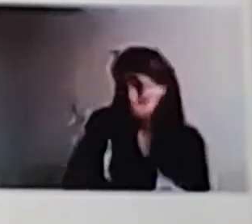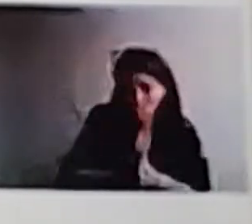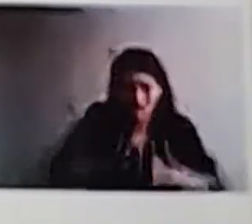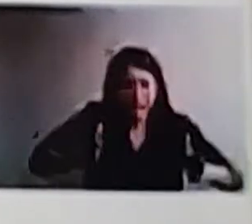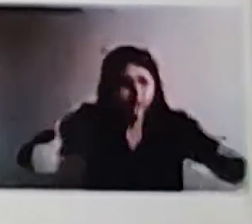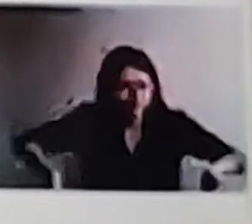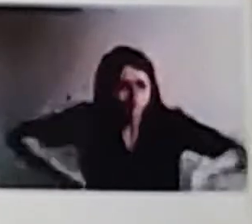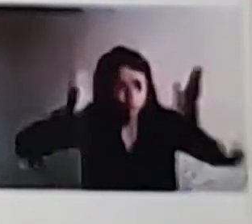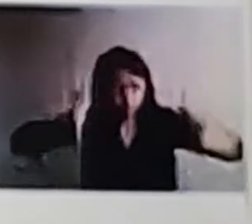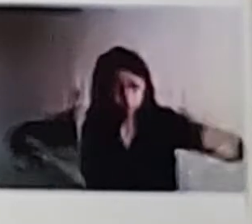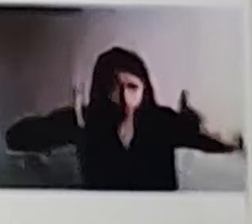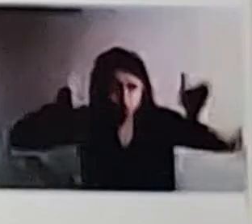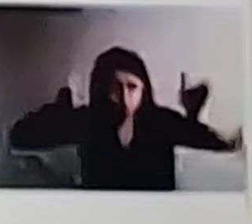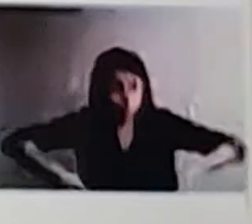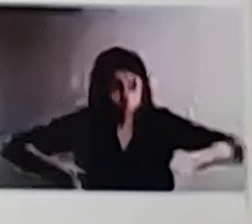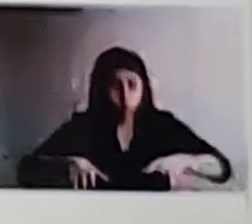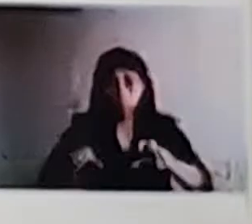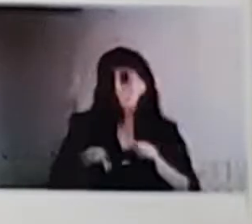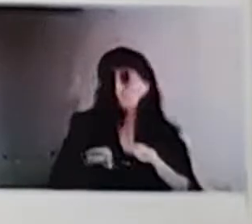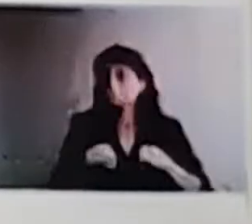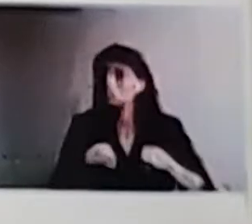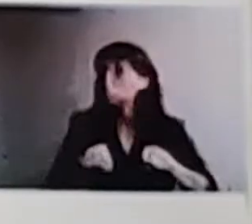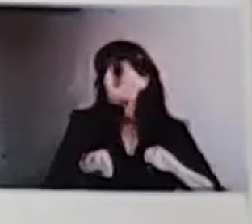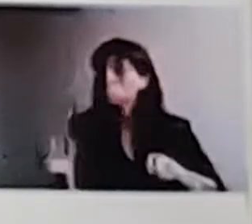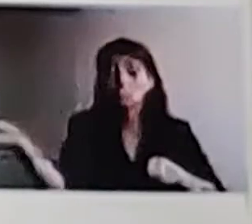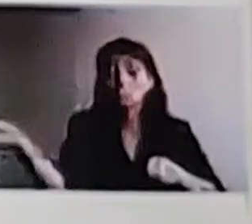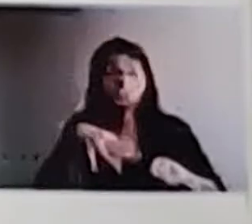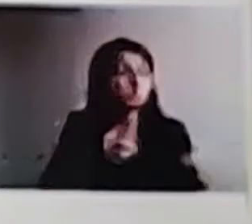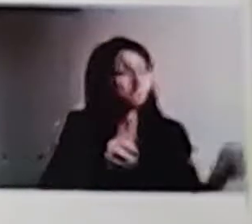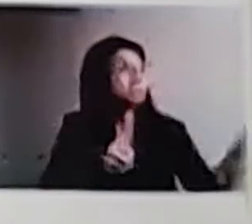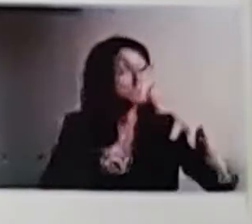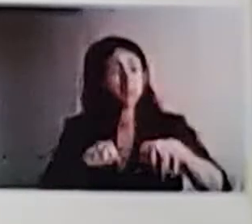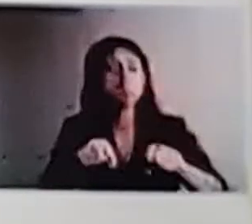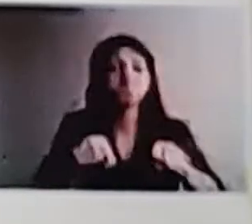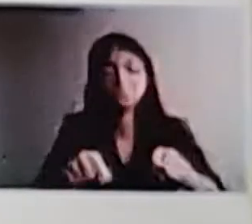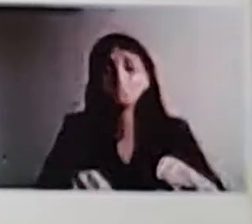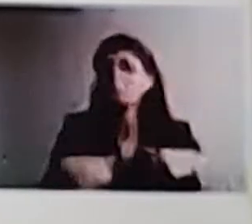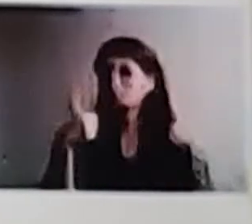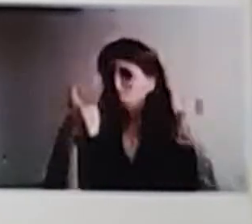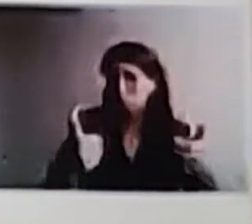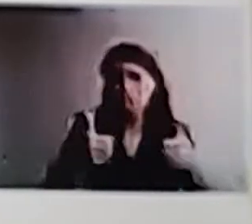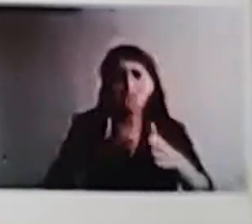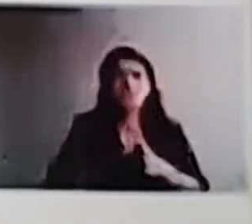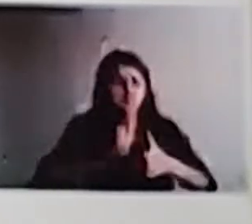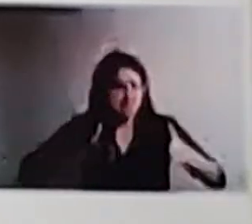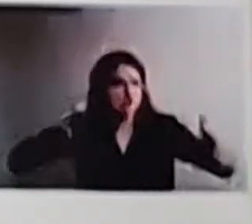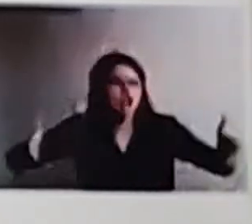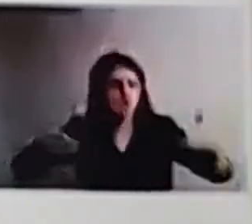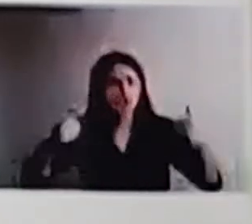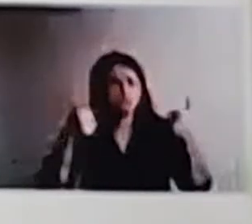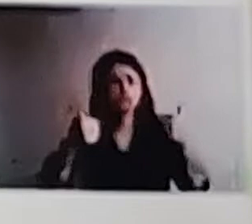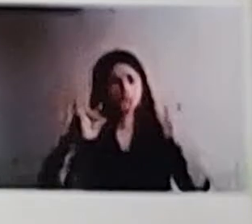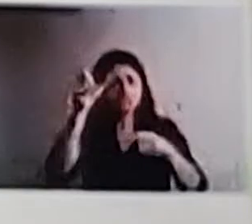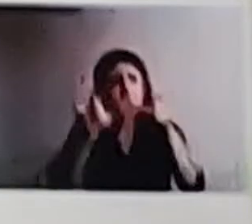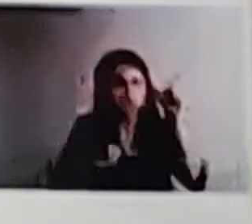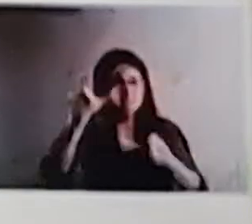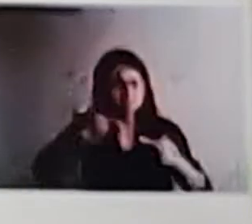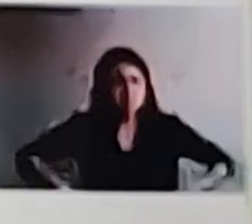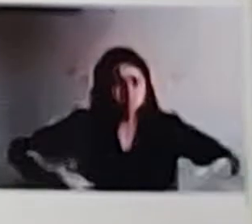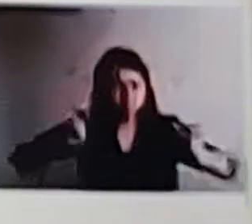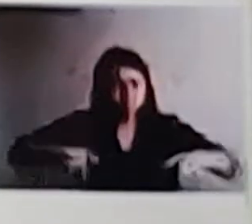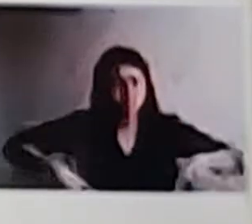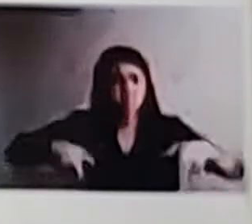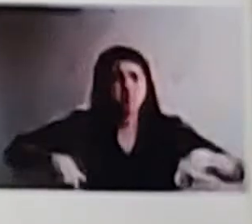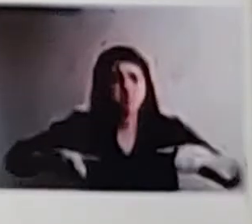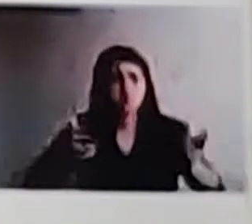is suitable for the wheelchair user, and it is very safe and very clear. Even